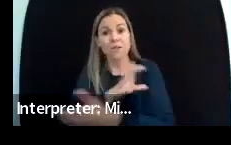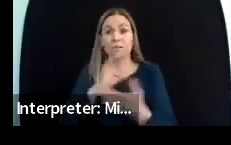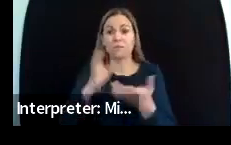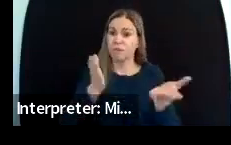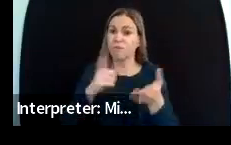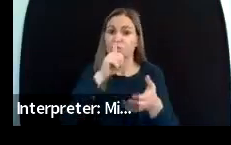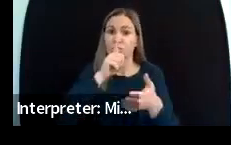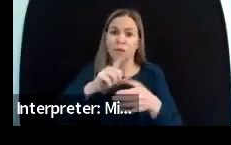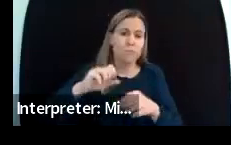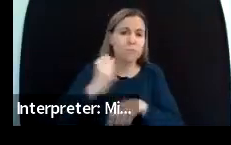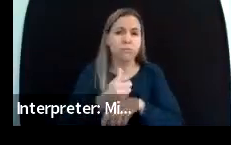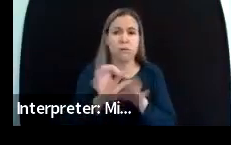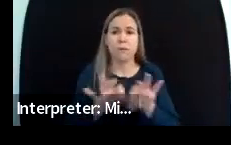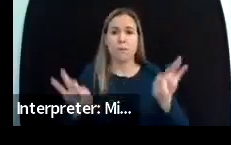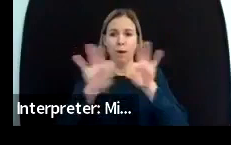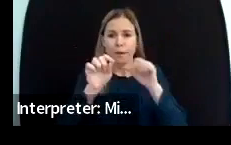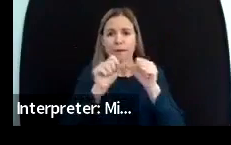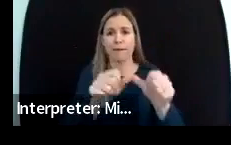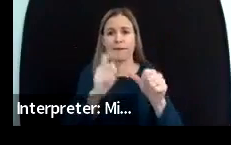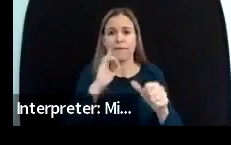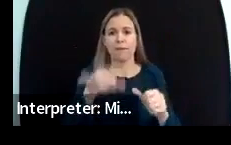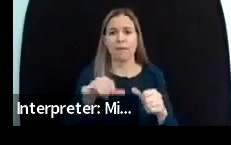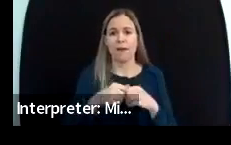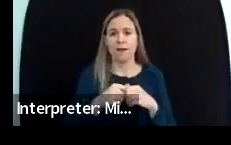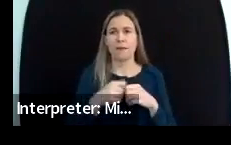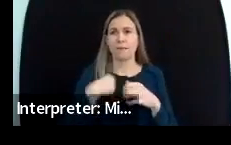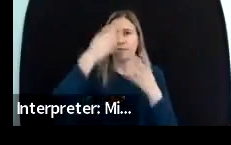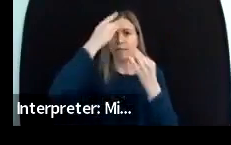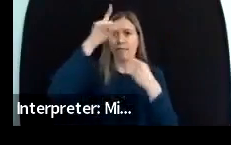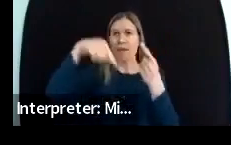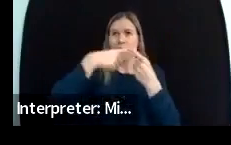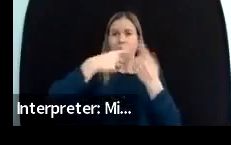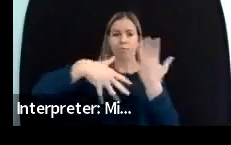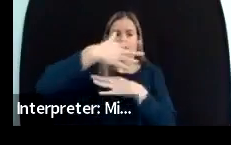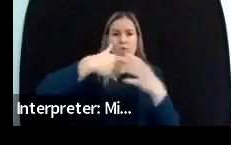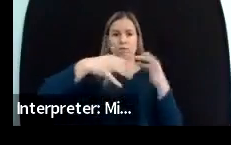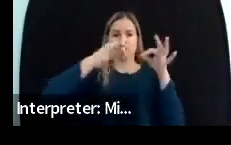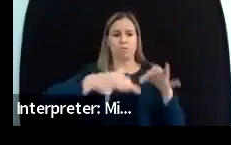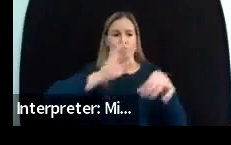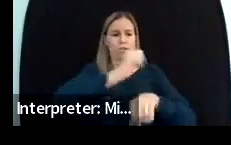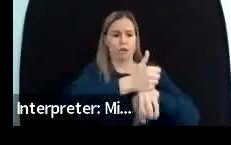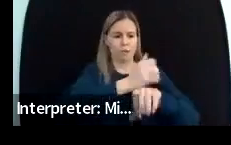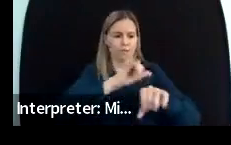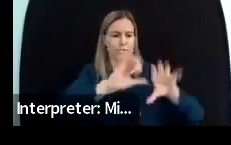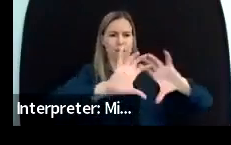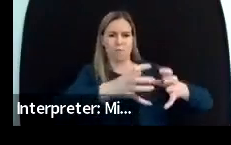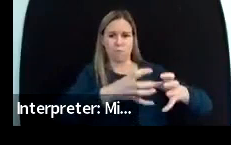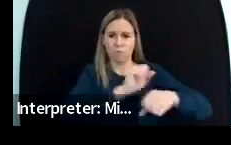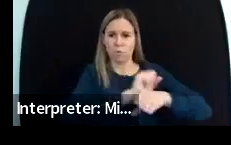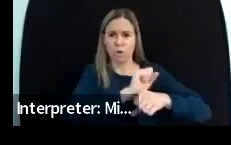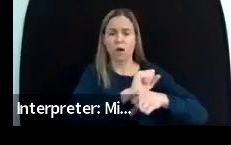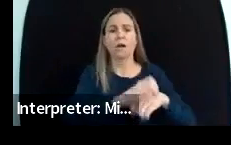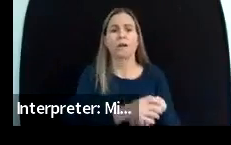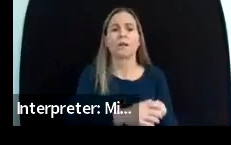And we know that we also need to think about those social determinants, you know, kind of in that bubble. And so there are ways